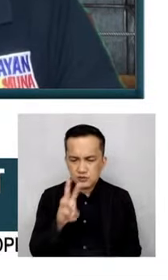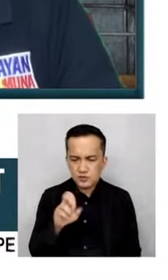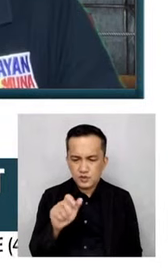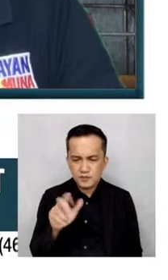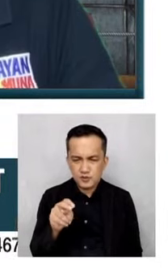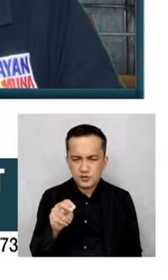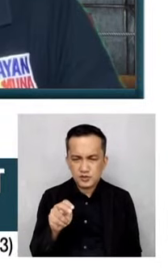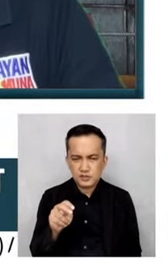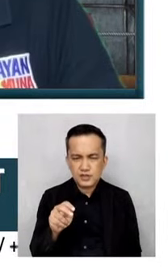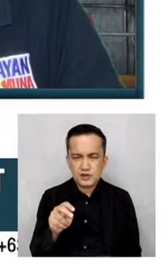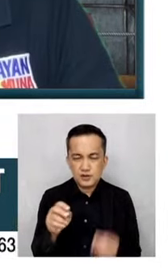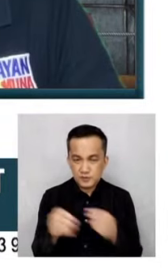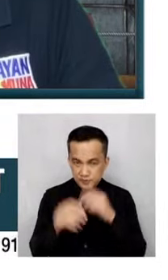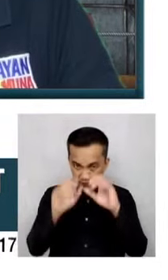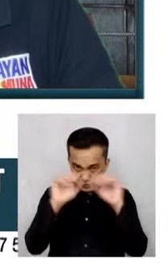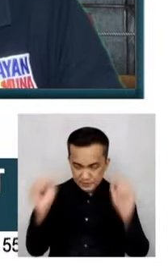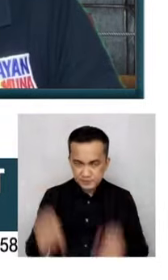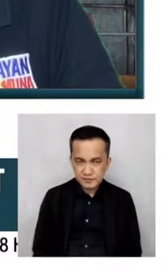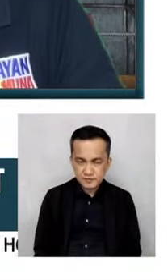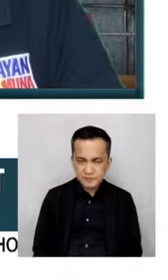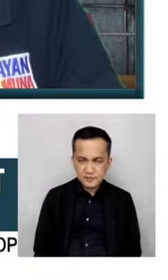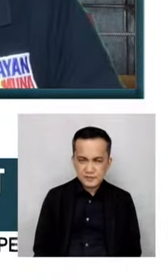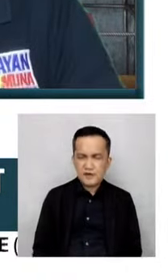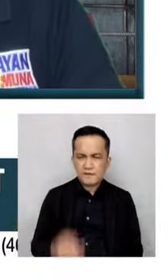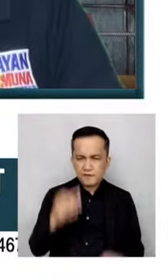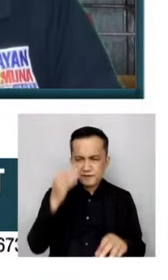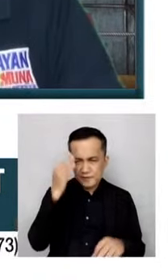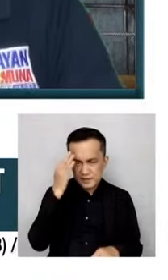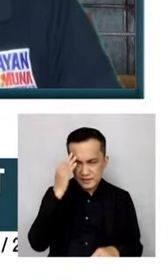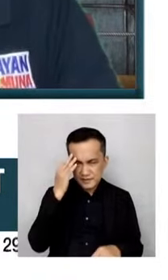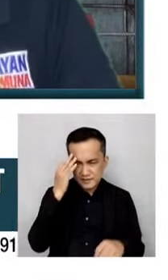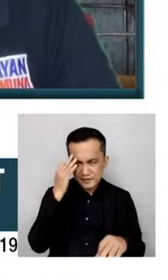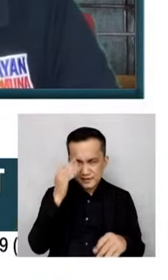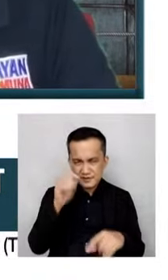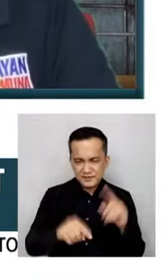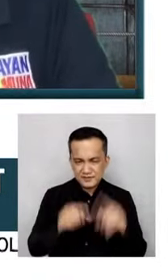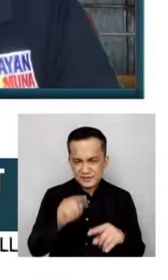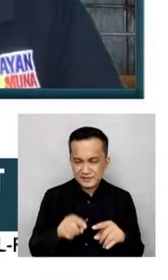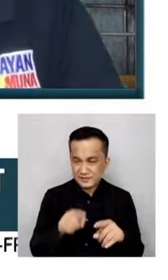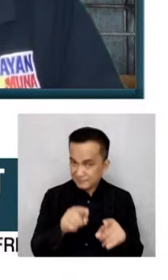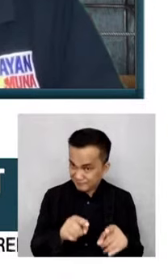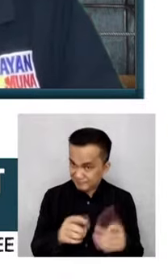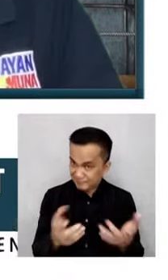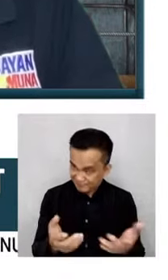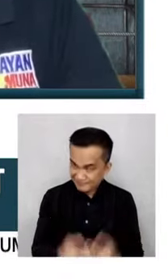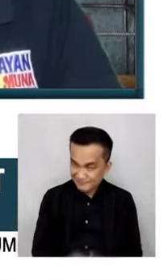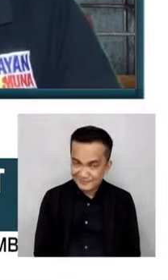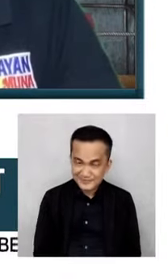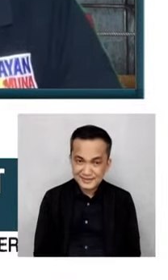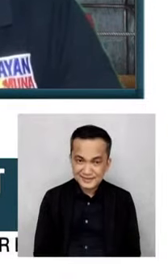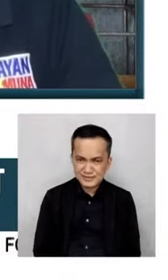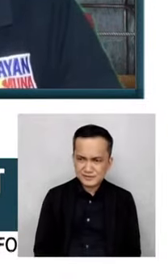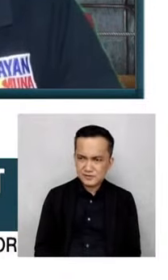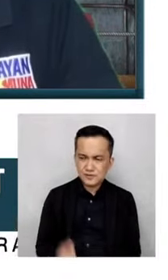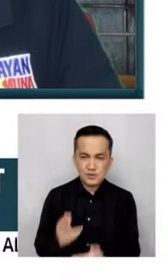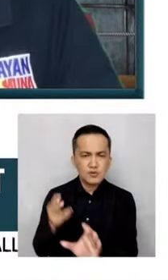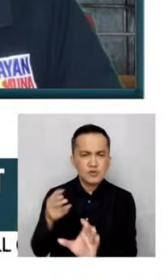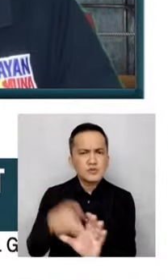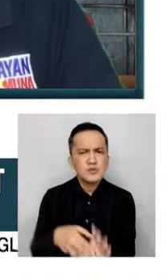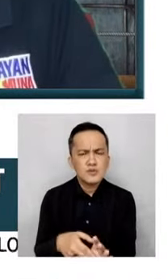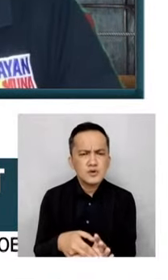Malacañang, a familiar friend to China, now still in the mix? And of course, we're talking about